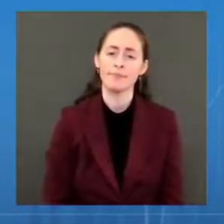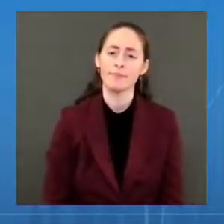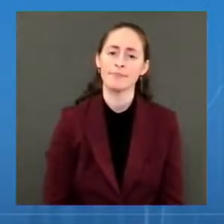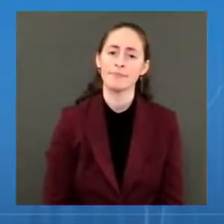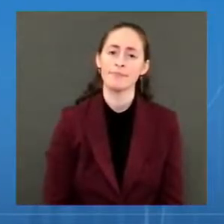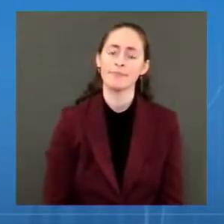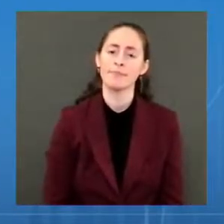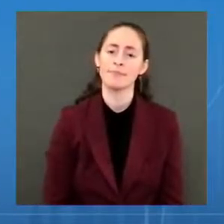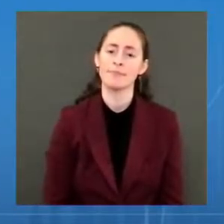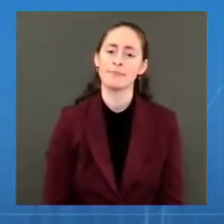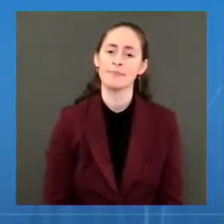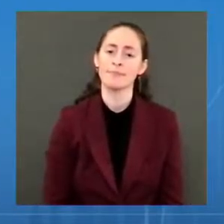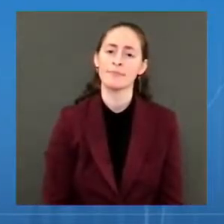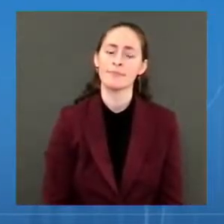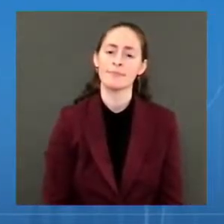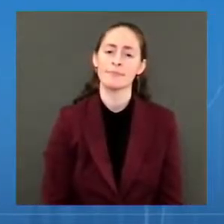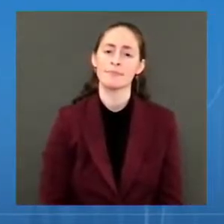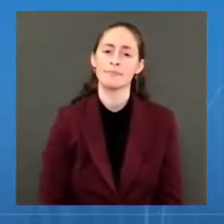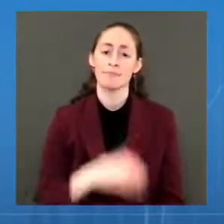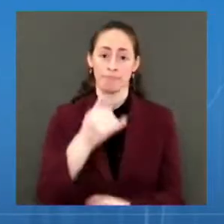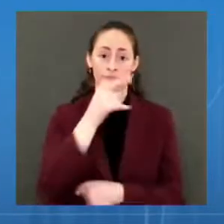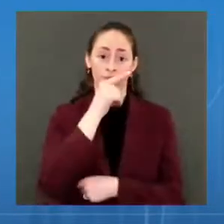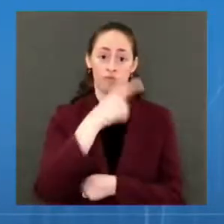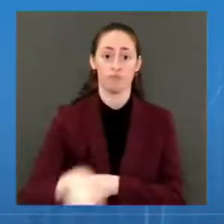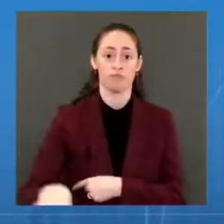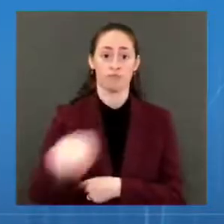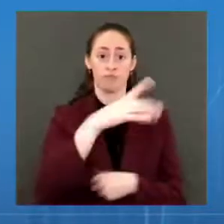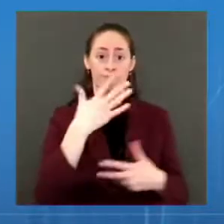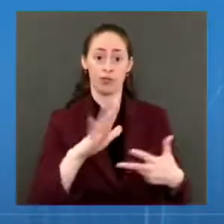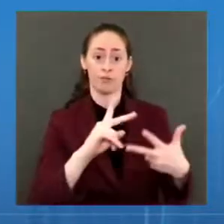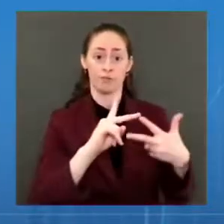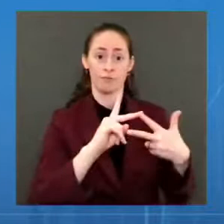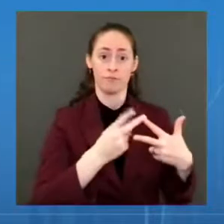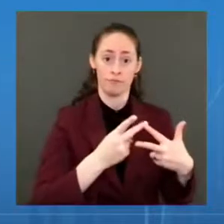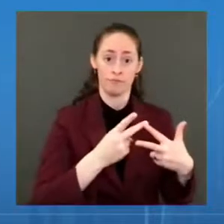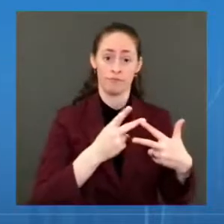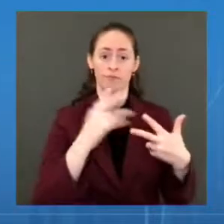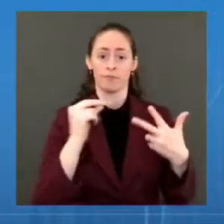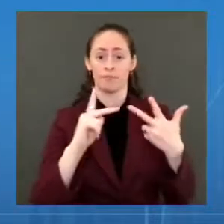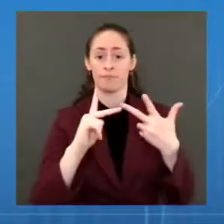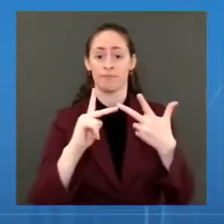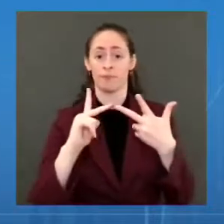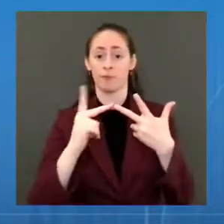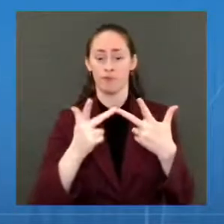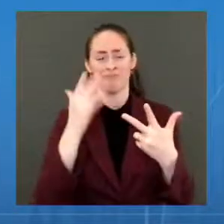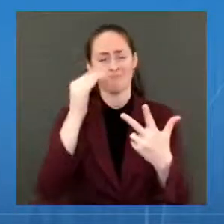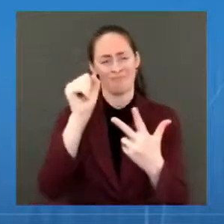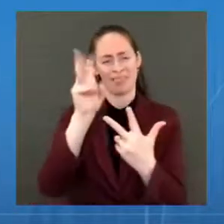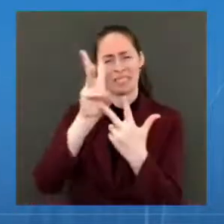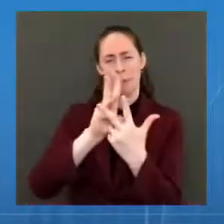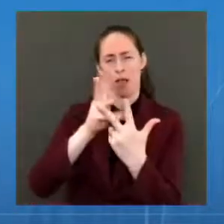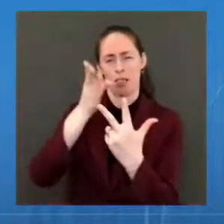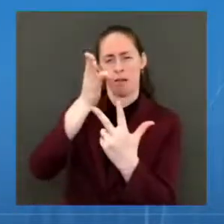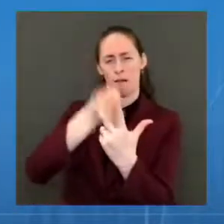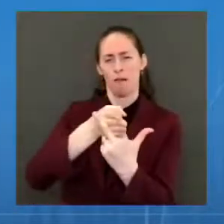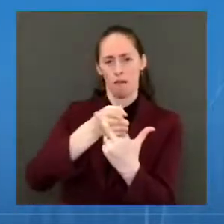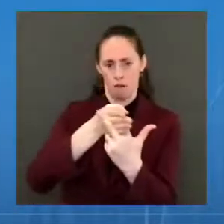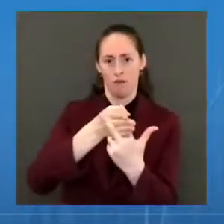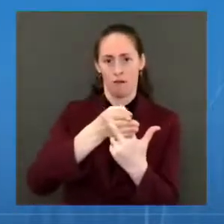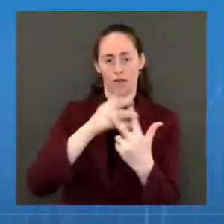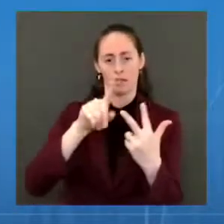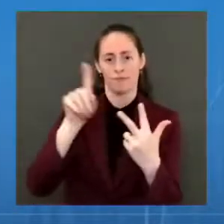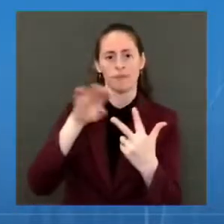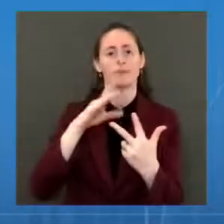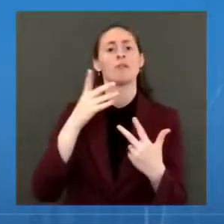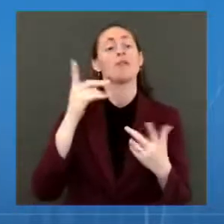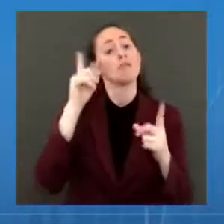of an mRNA and the booster 6 months or longer will give the immune response to